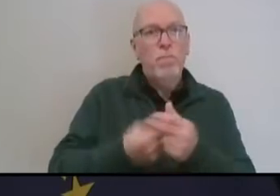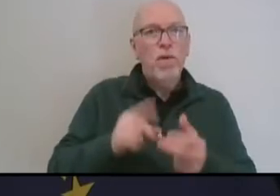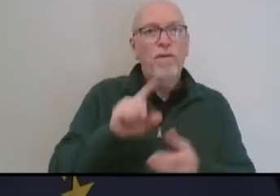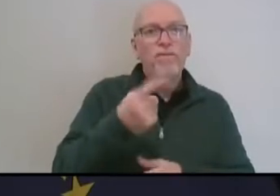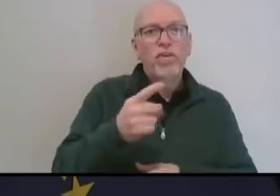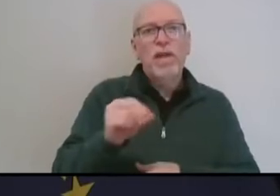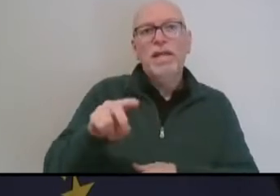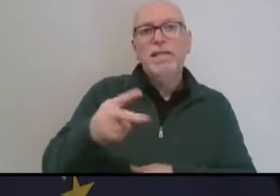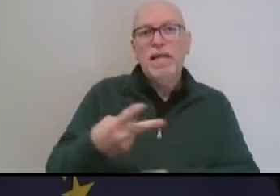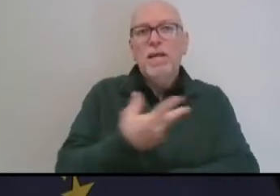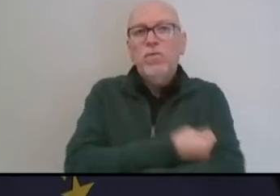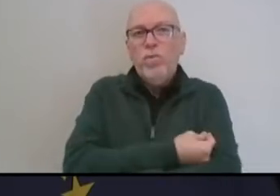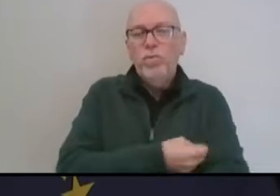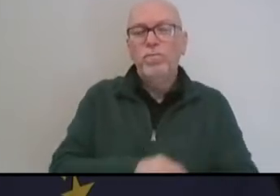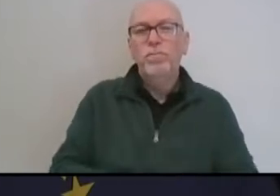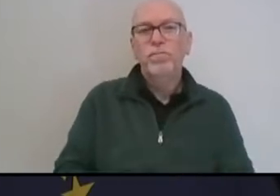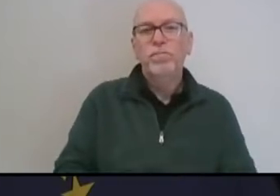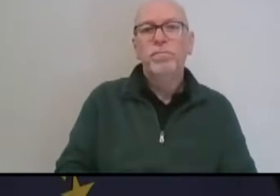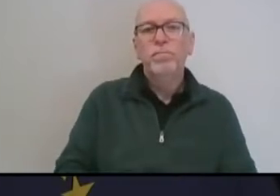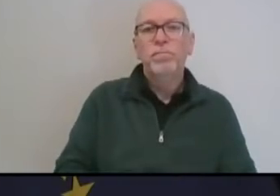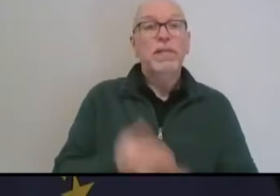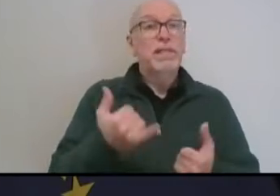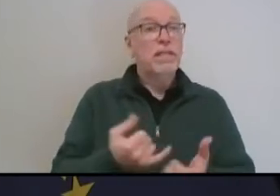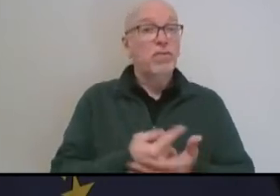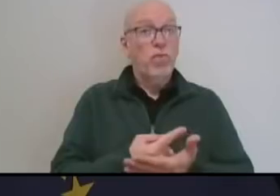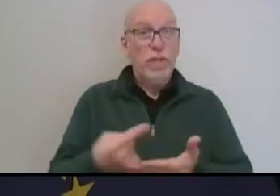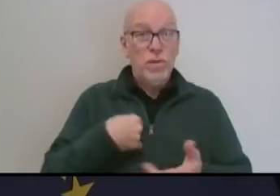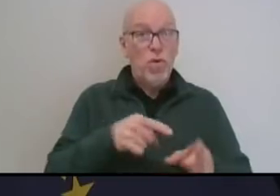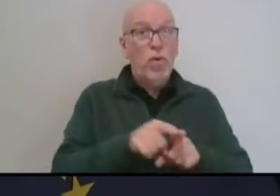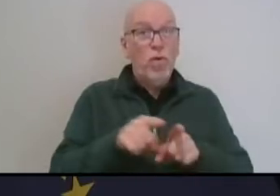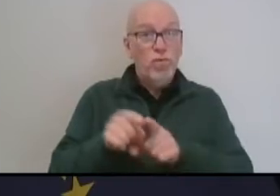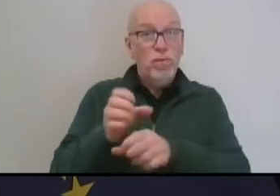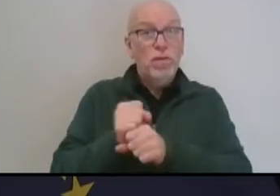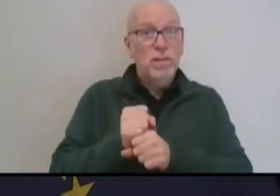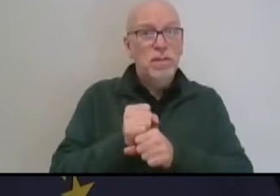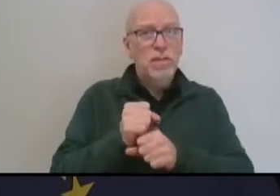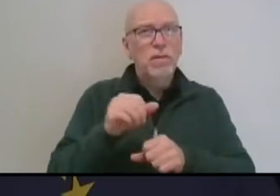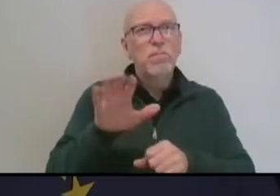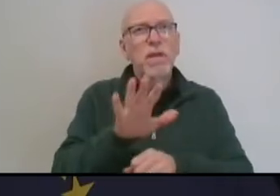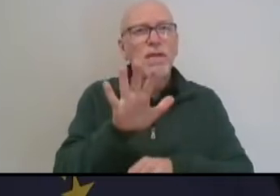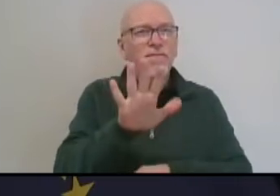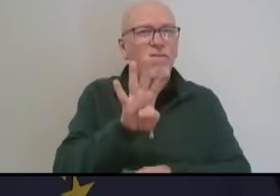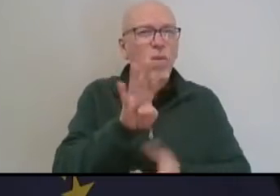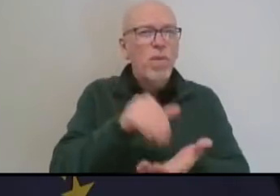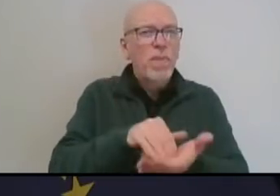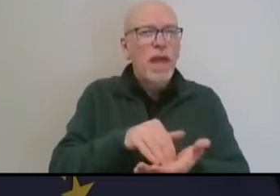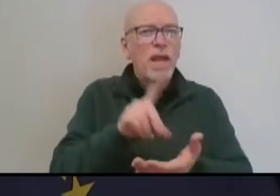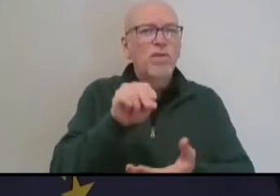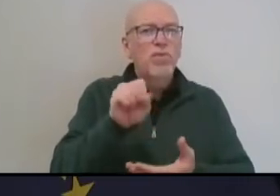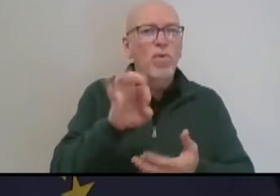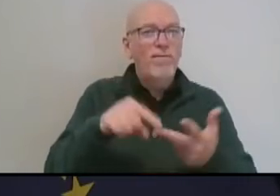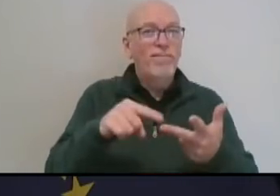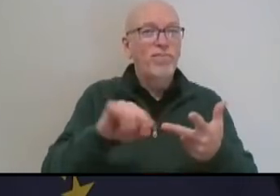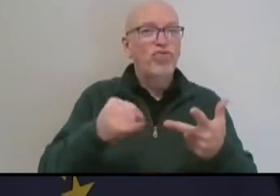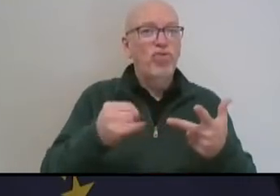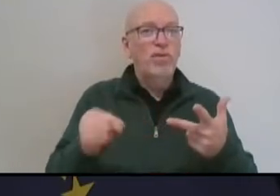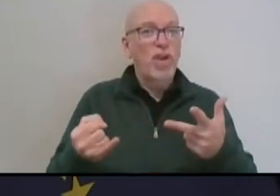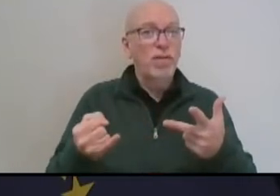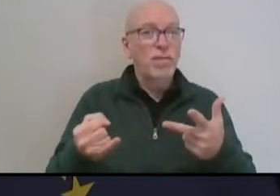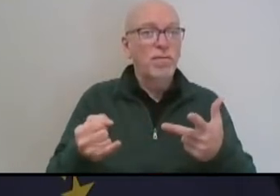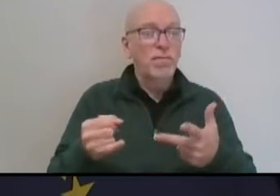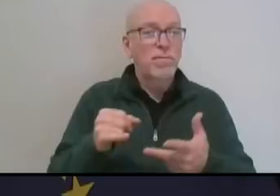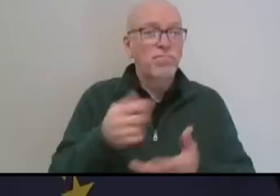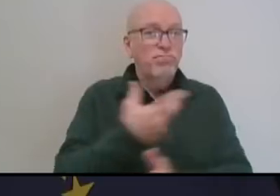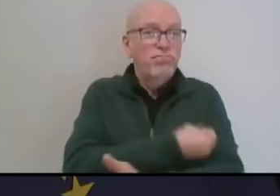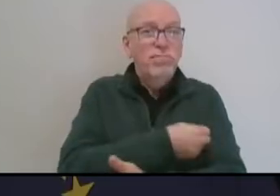and second doses. This week, we also have received just under 54,000 doses of Johnson & Johnson vaccine,